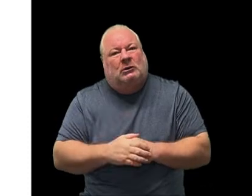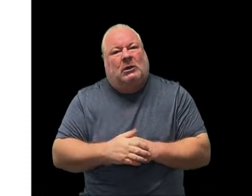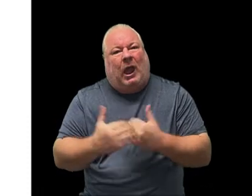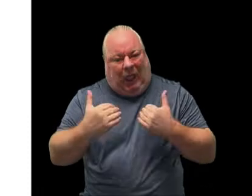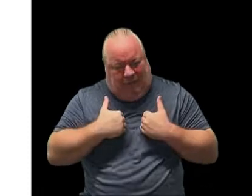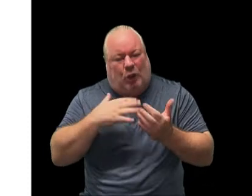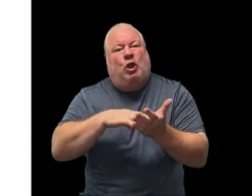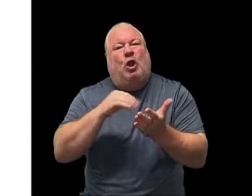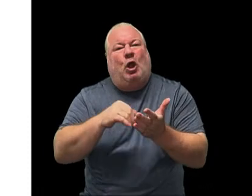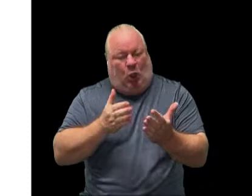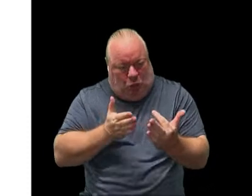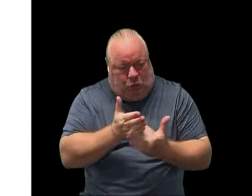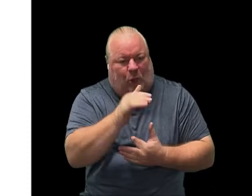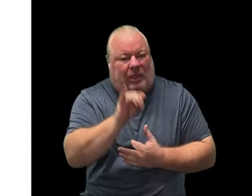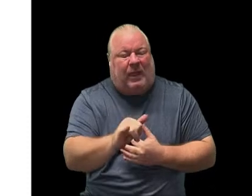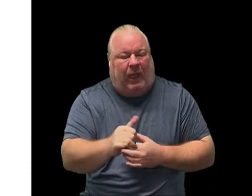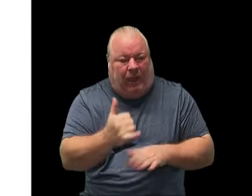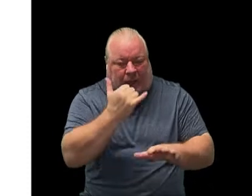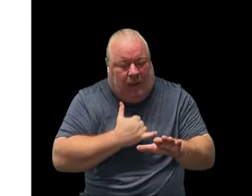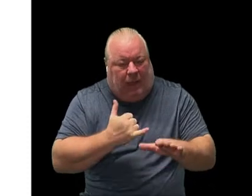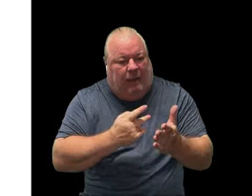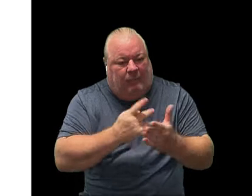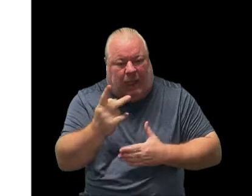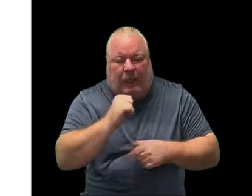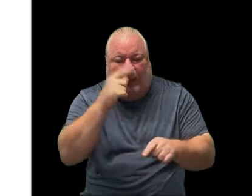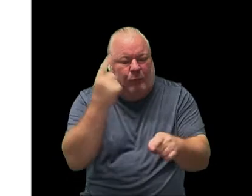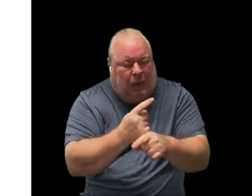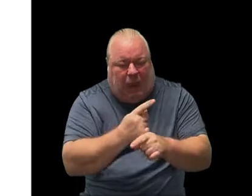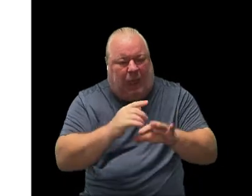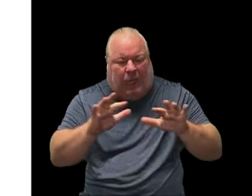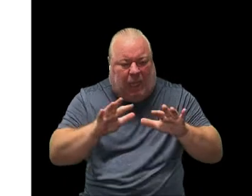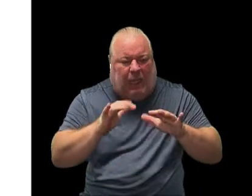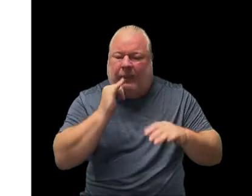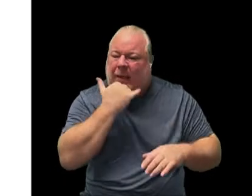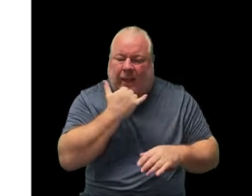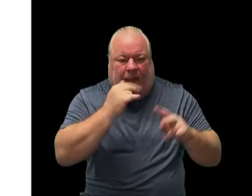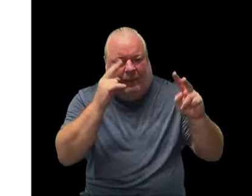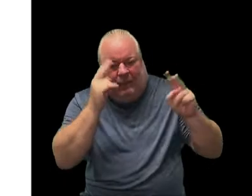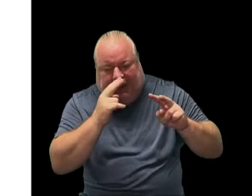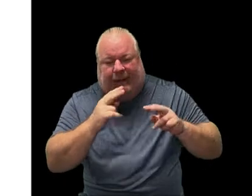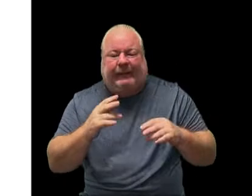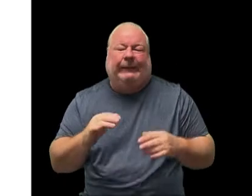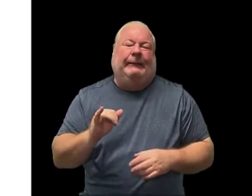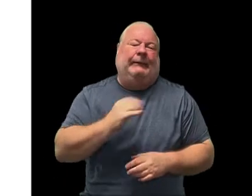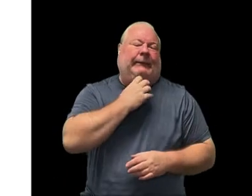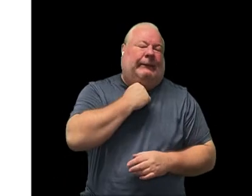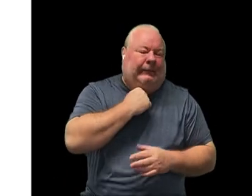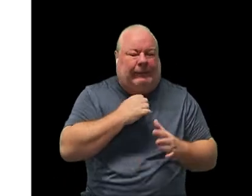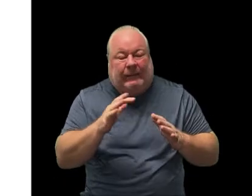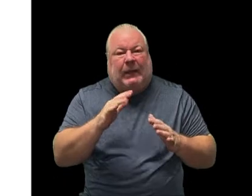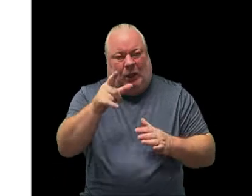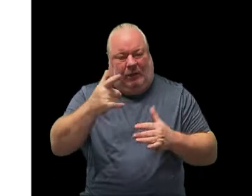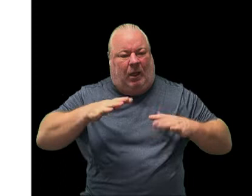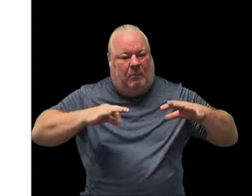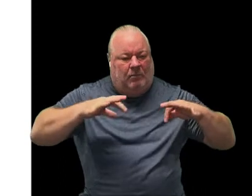know everything, what are you doing at school? So, do not be afraid of learning,